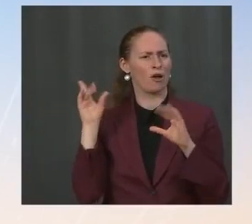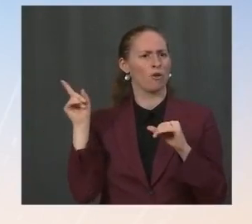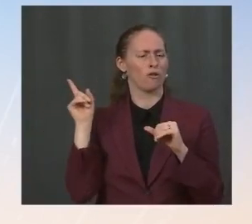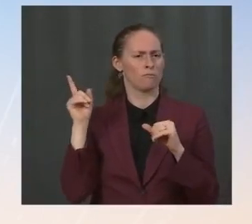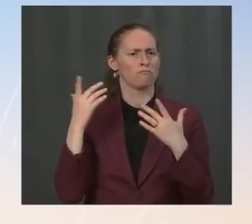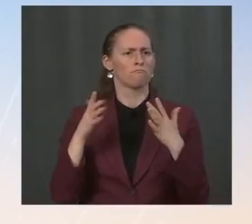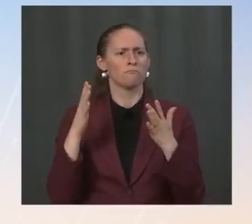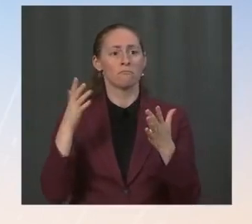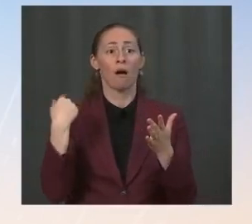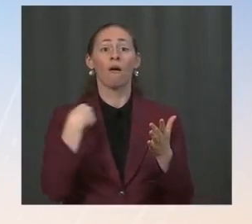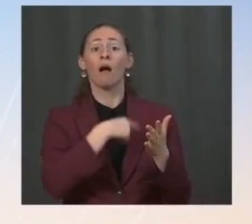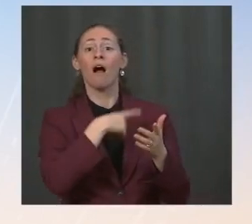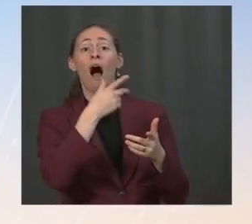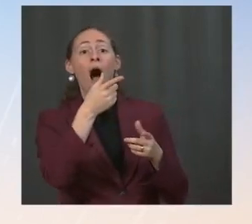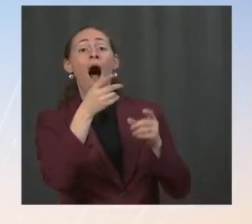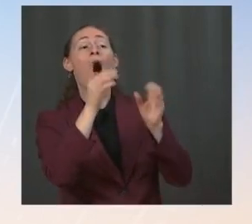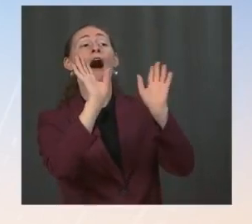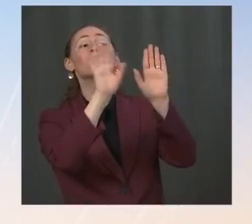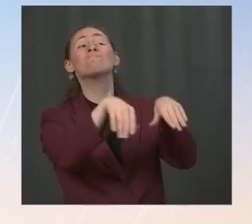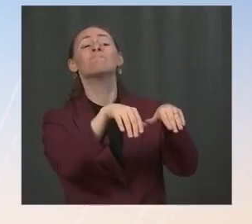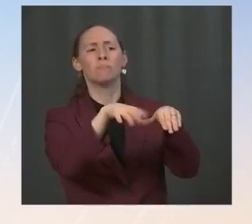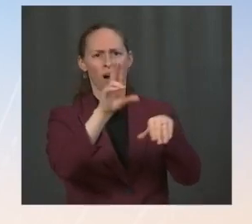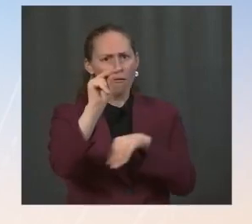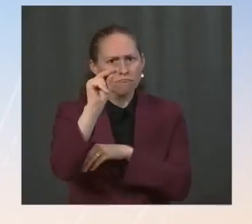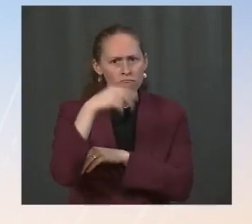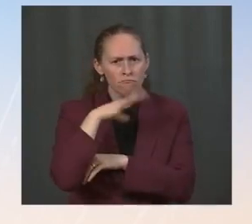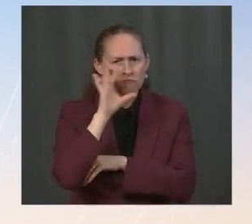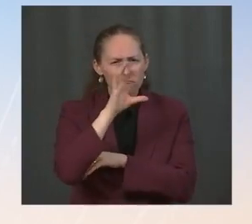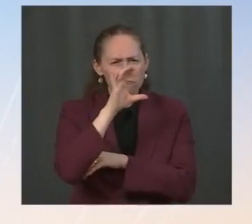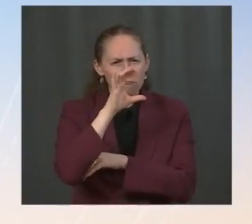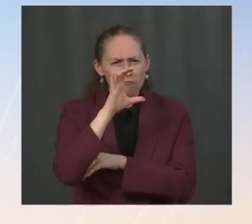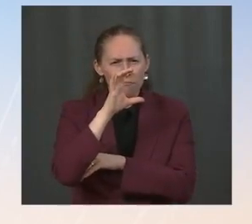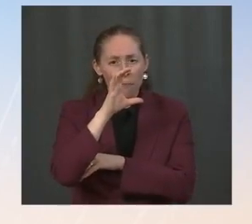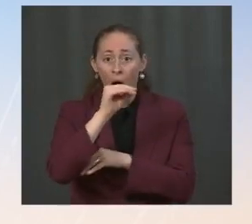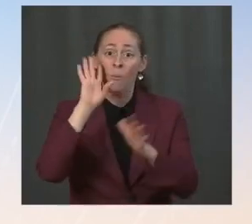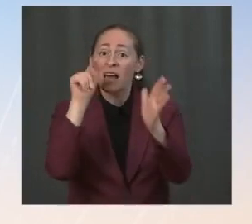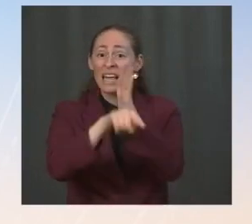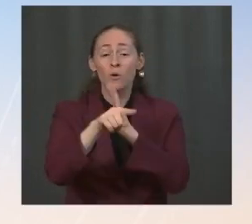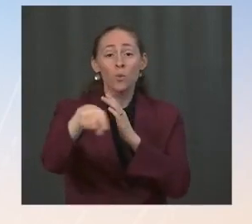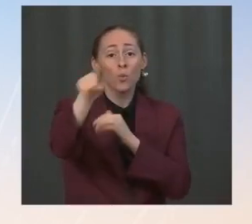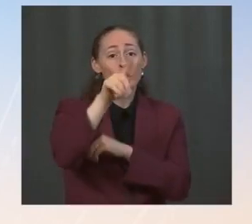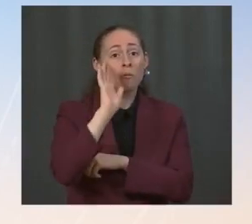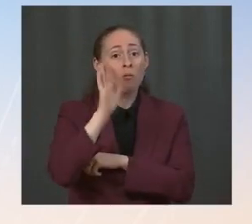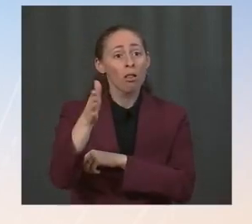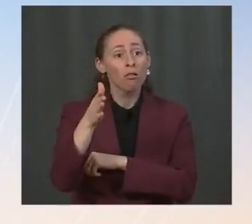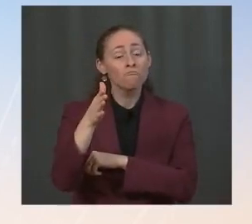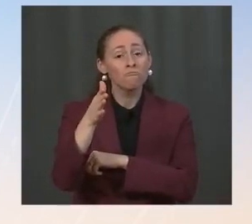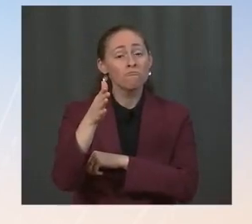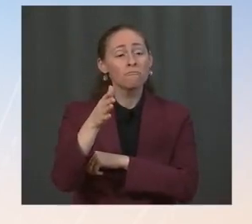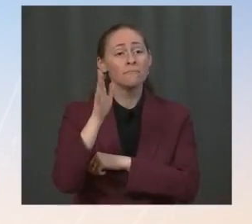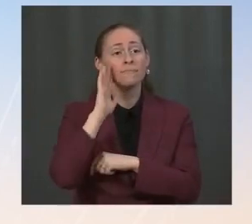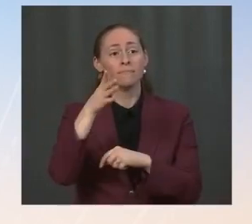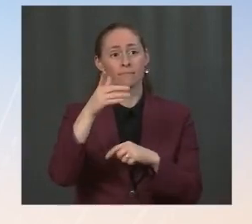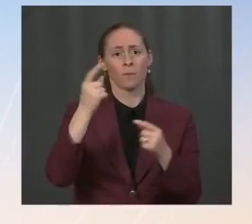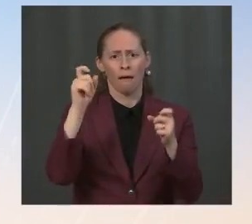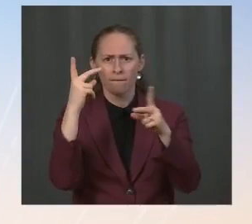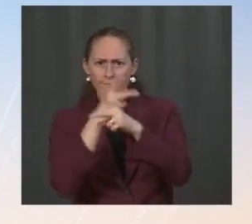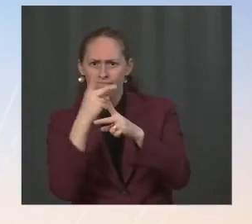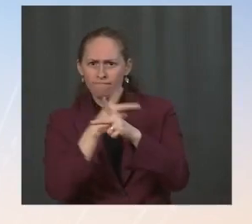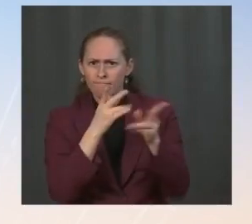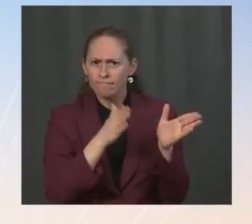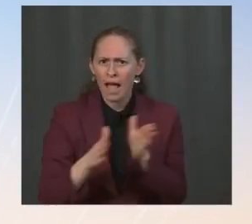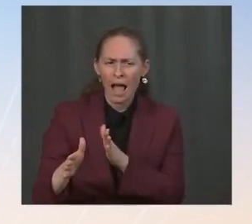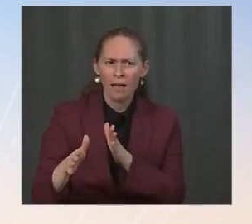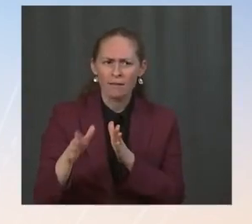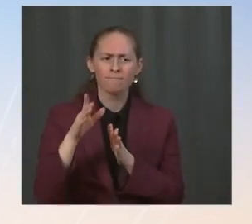we will not forget, and we will hunt down these terrorists and kill them wherever they are. He's asked them to draw up plans. Whatever they need for those plans, he is